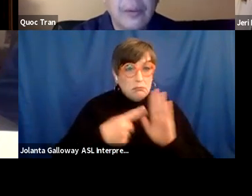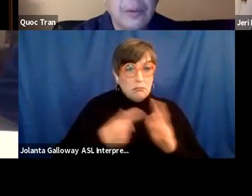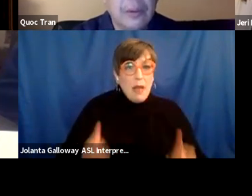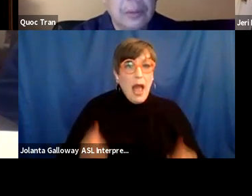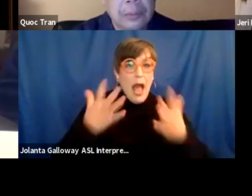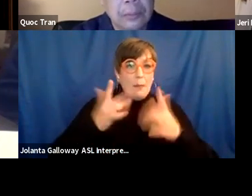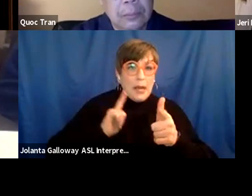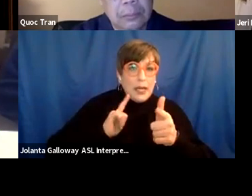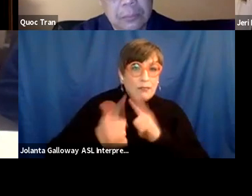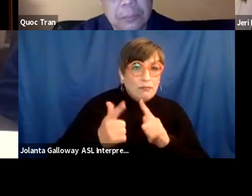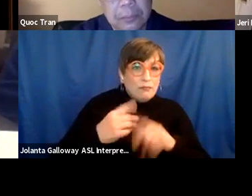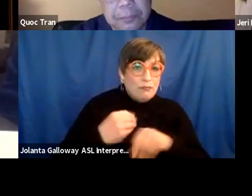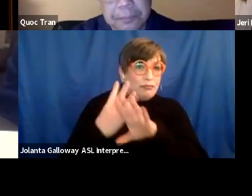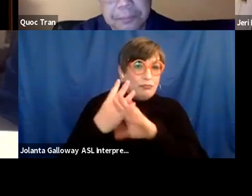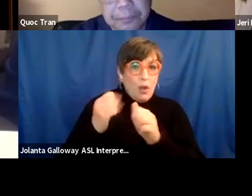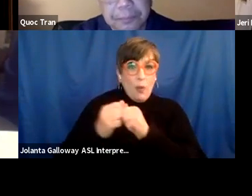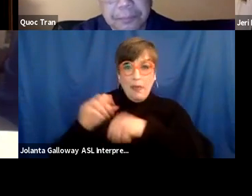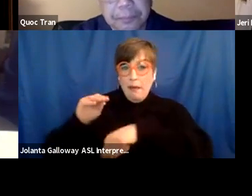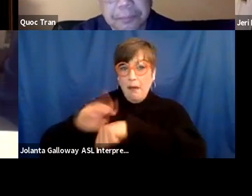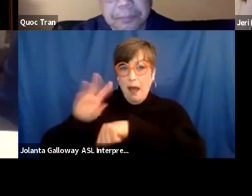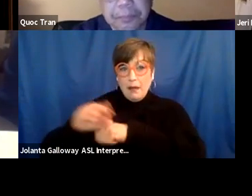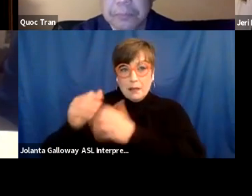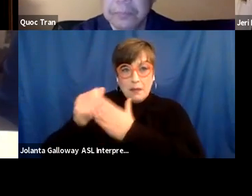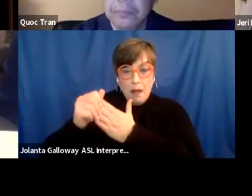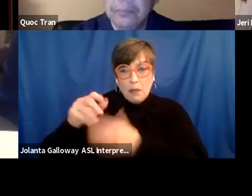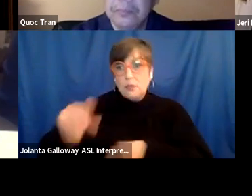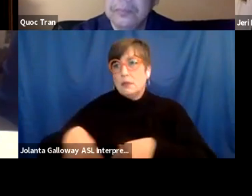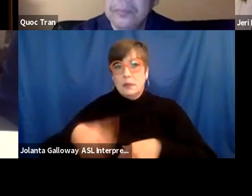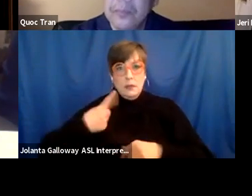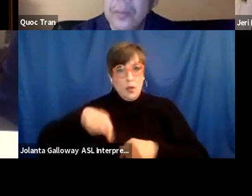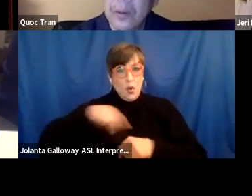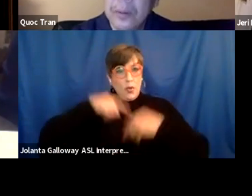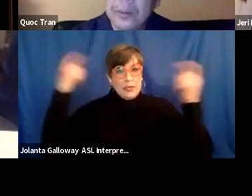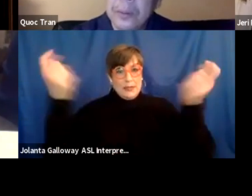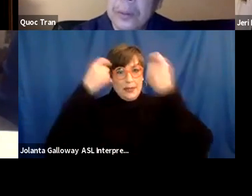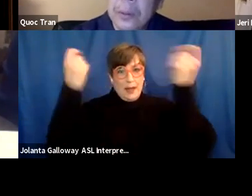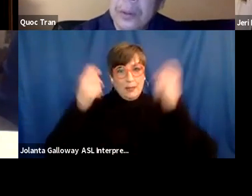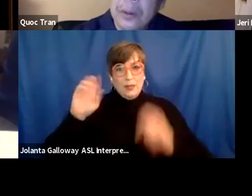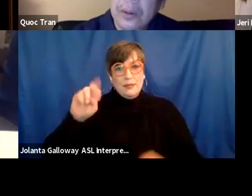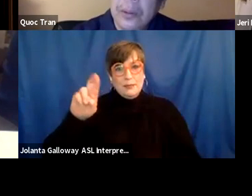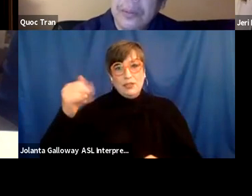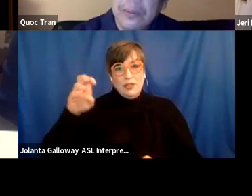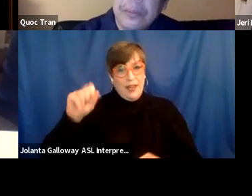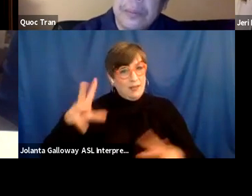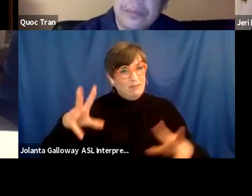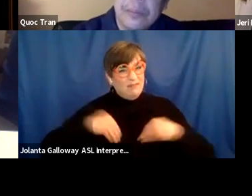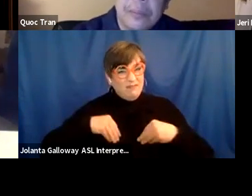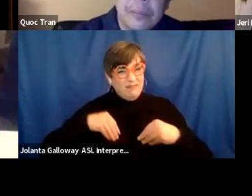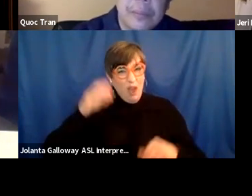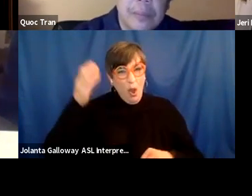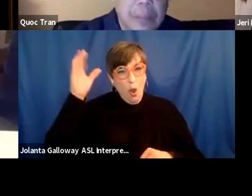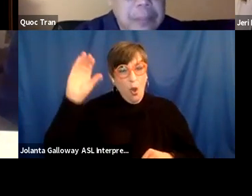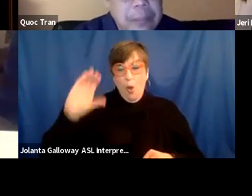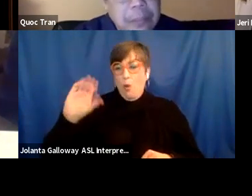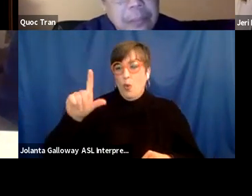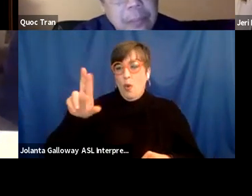guidance counselors? As an example, I'm thinking through here, we're celebrating Mr. James getting into Columbia early and seeing